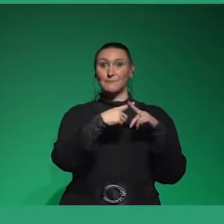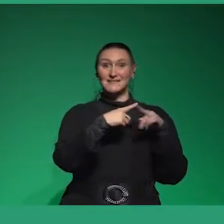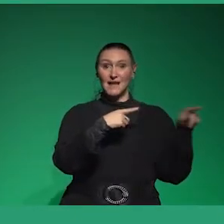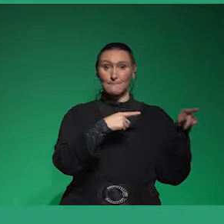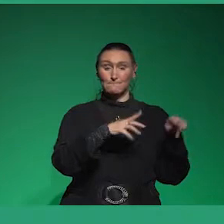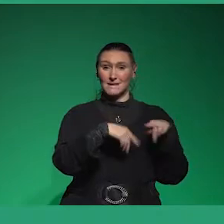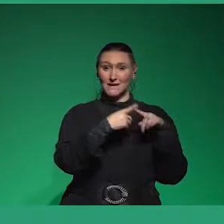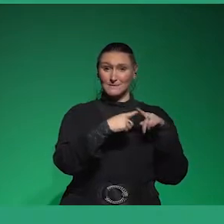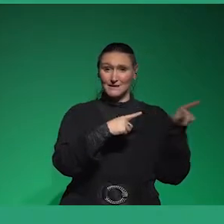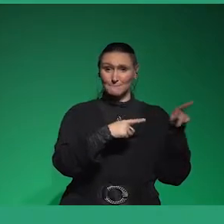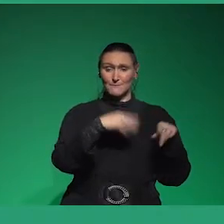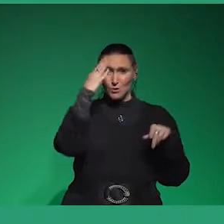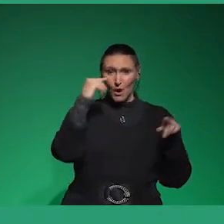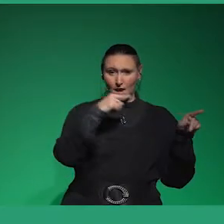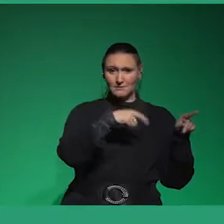Amsterdam.